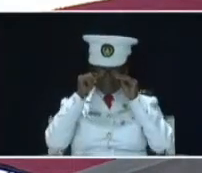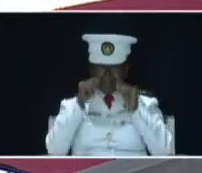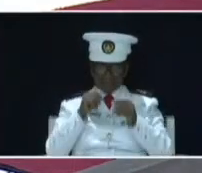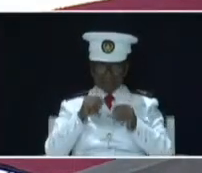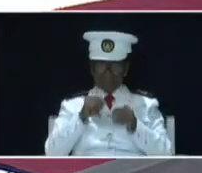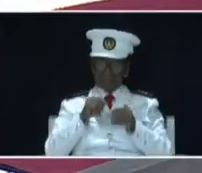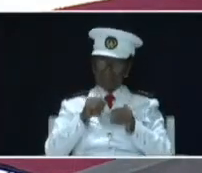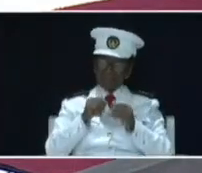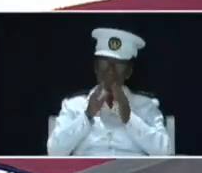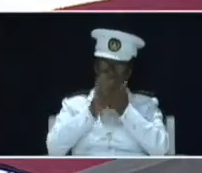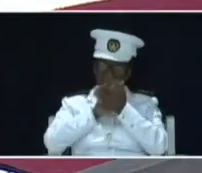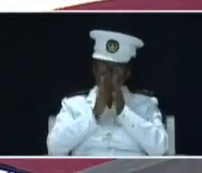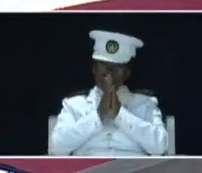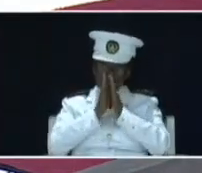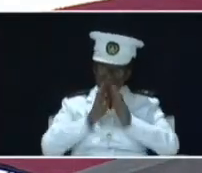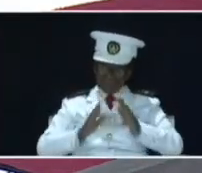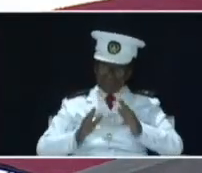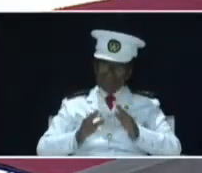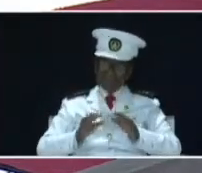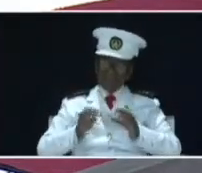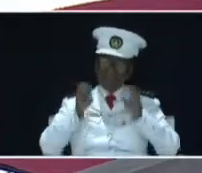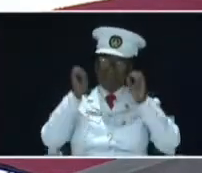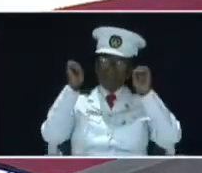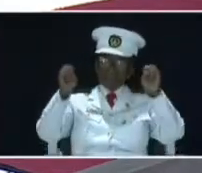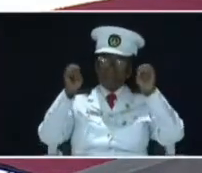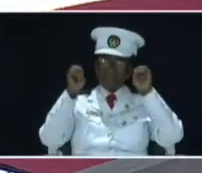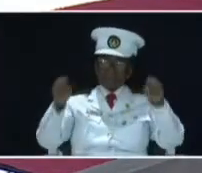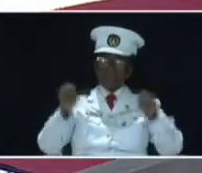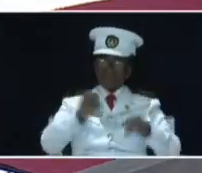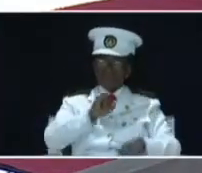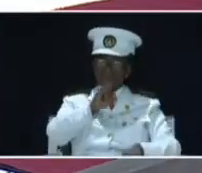solemn teaching.